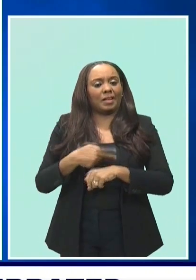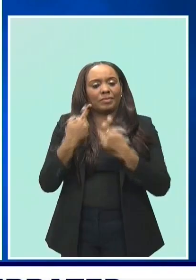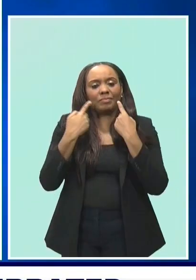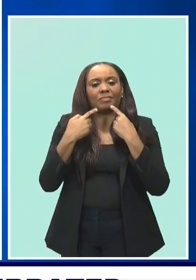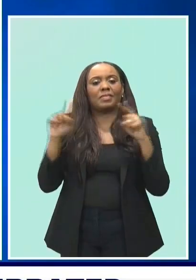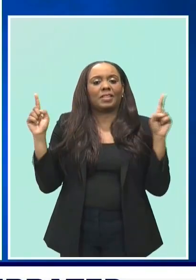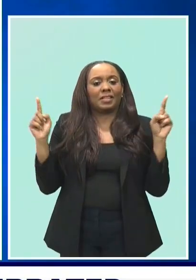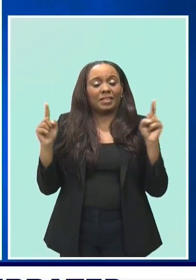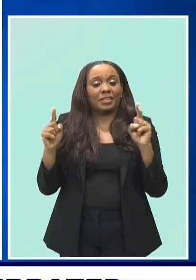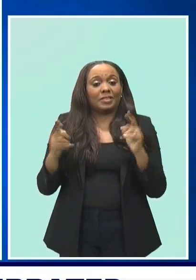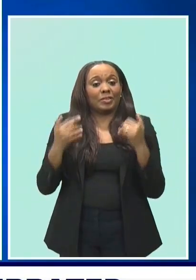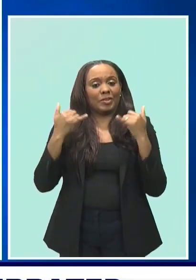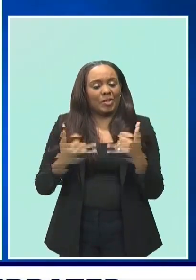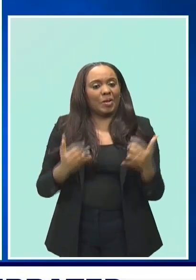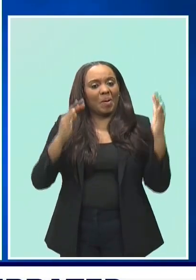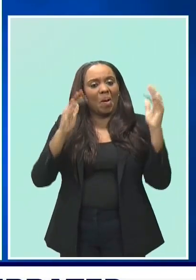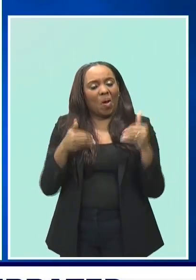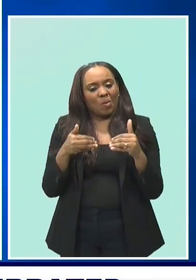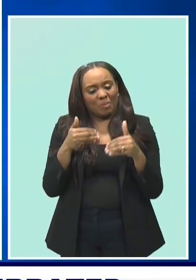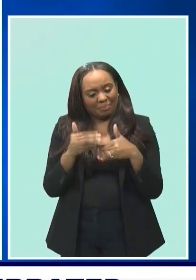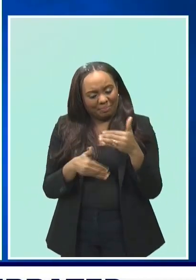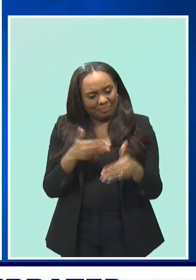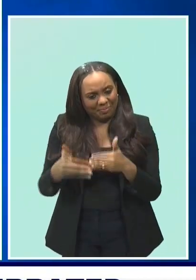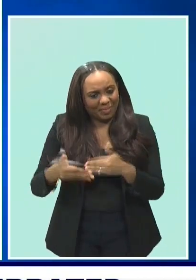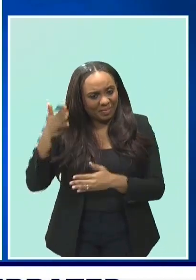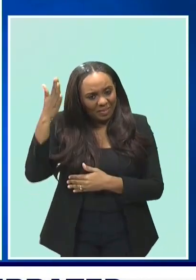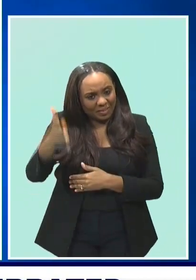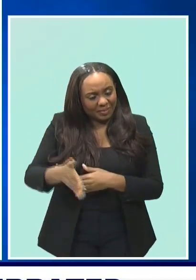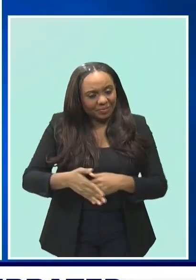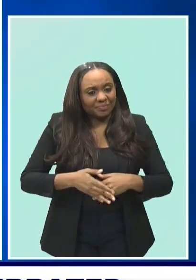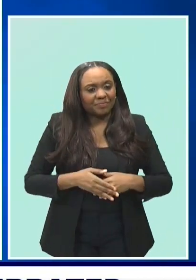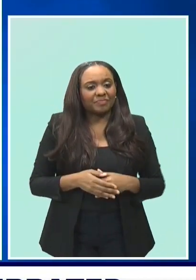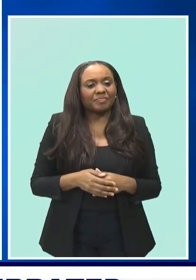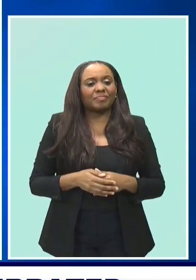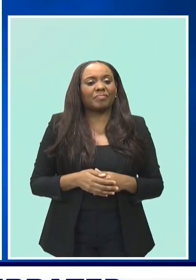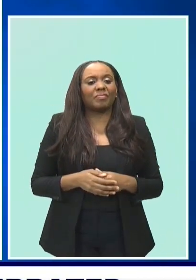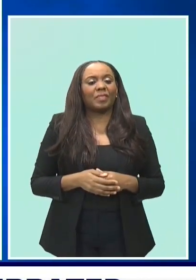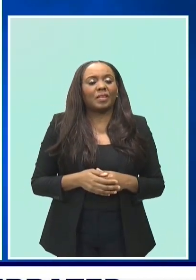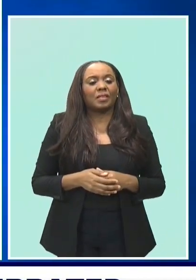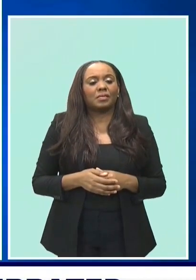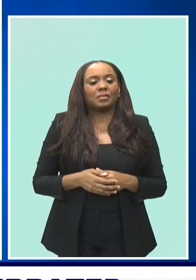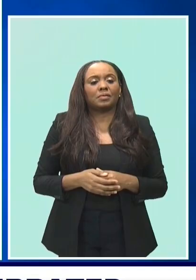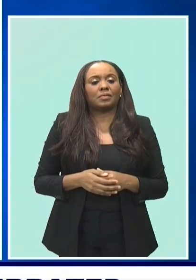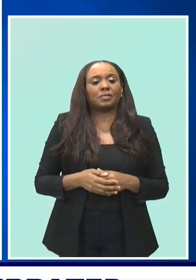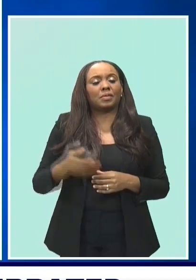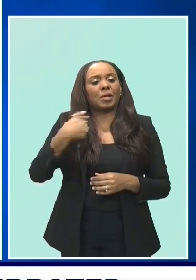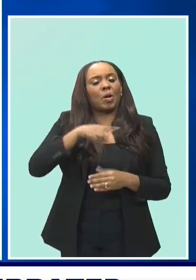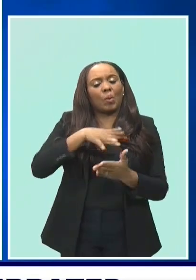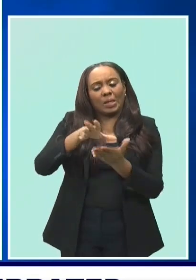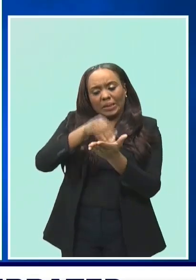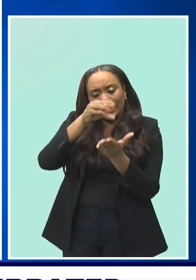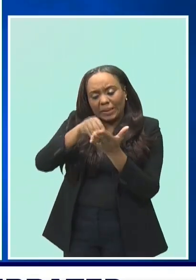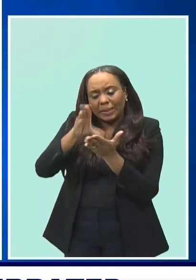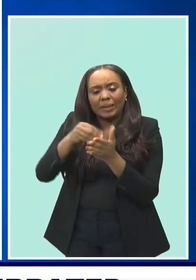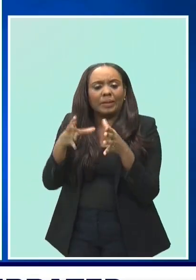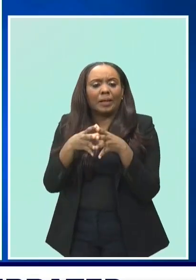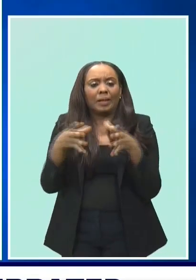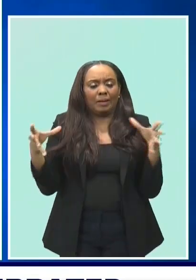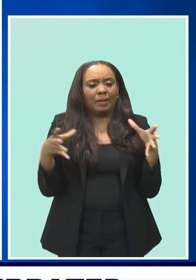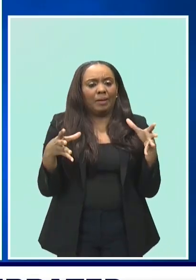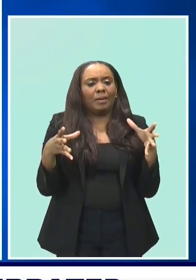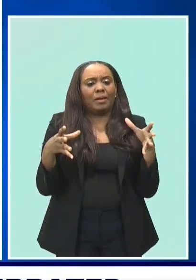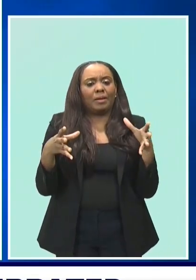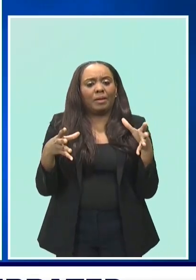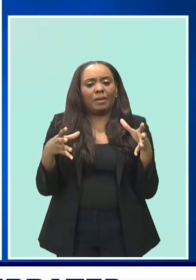can only augur well for the future. As we take the lessons learned to improve on content and build on audience